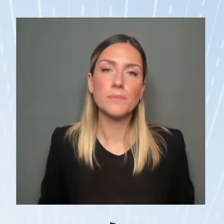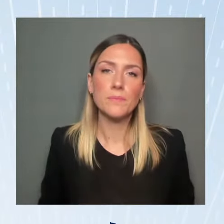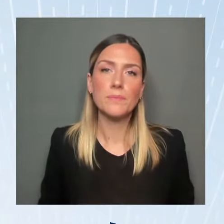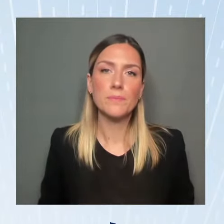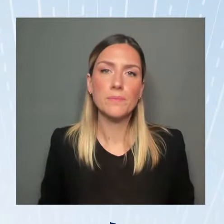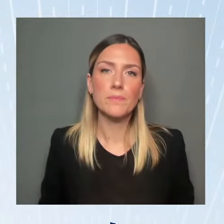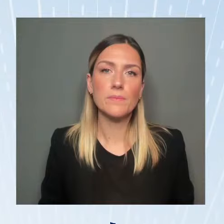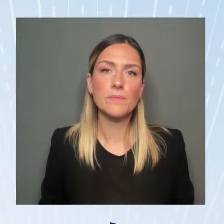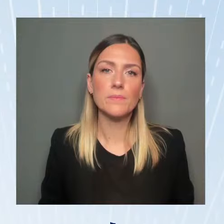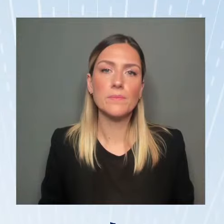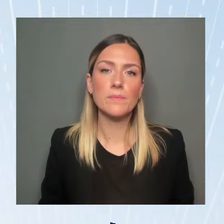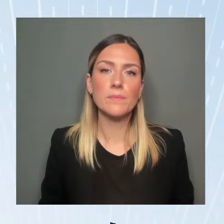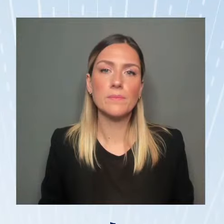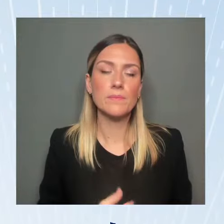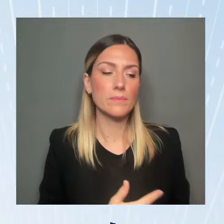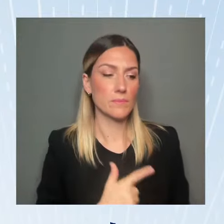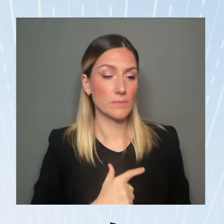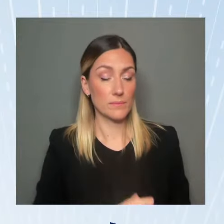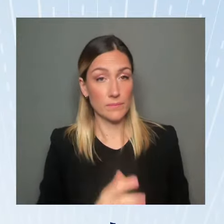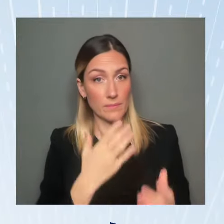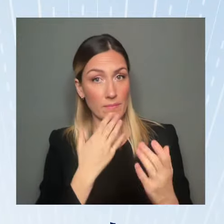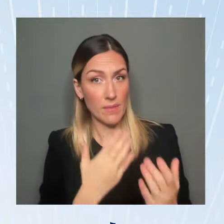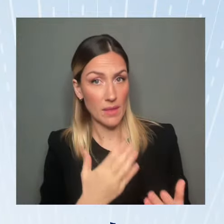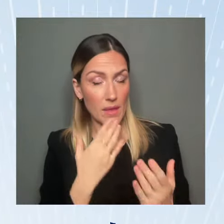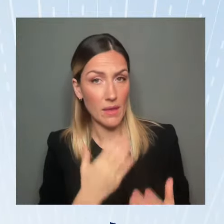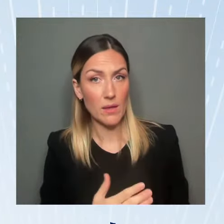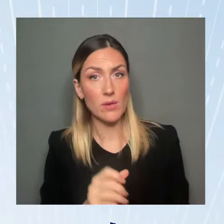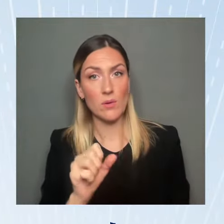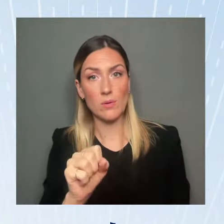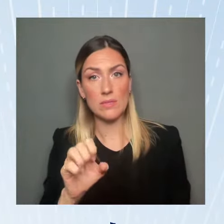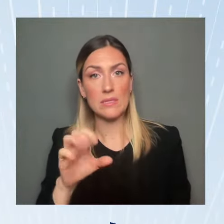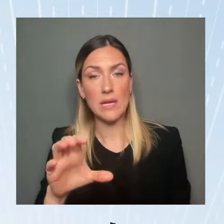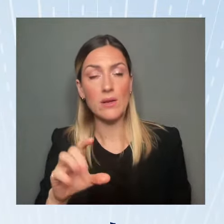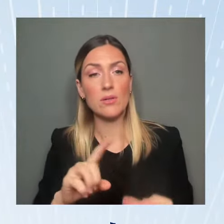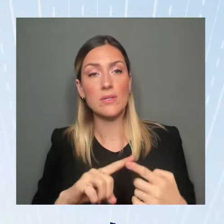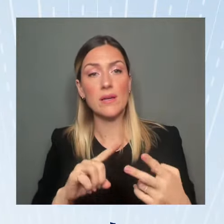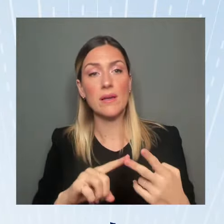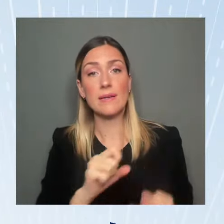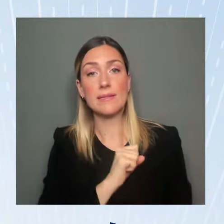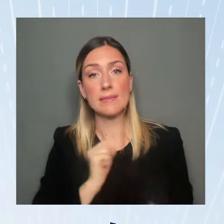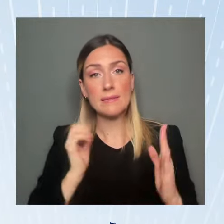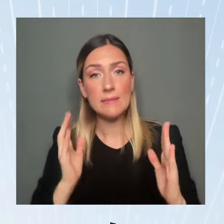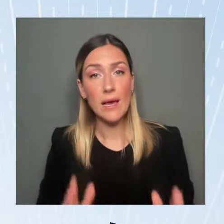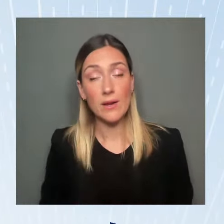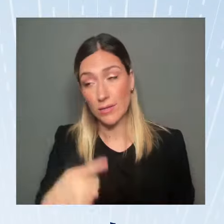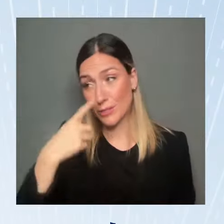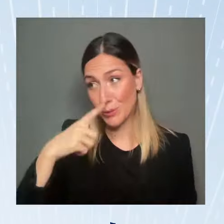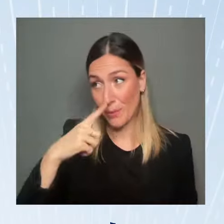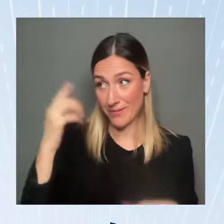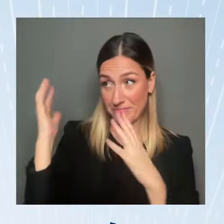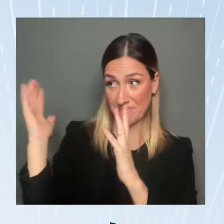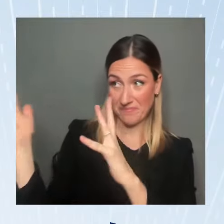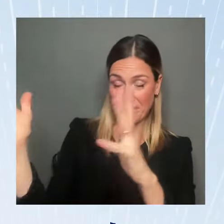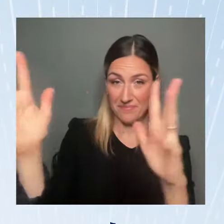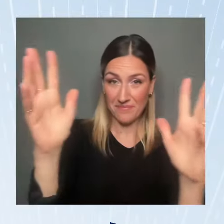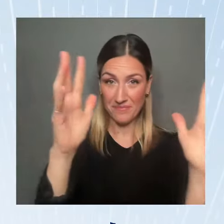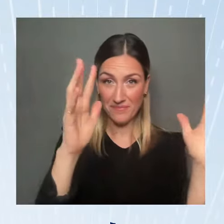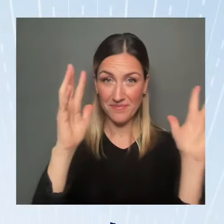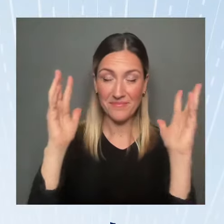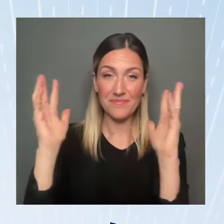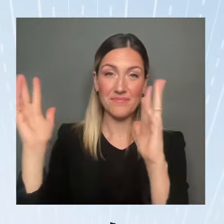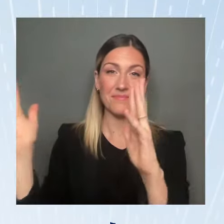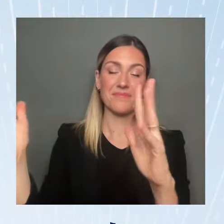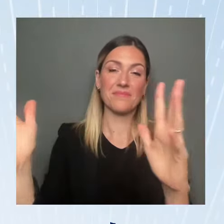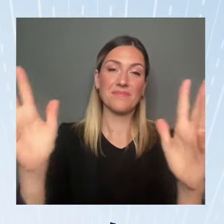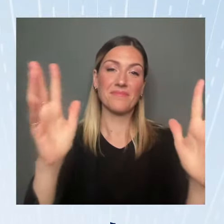All right, well, thank you, Mr. Secretary and Senator Duckworth. Can you all give them a round of applause for...